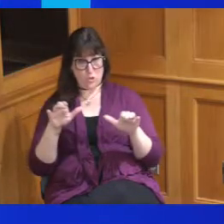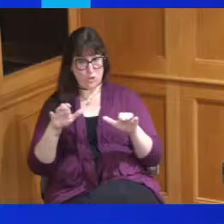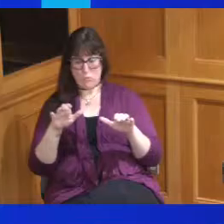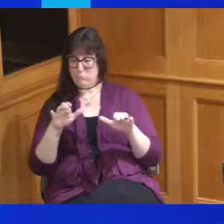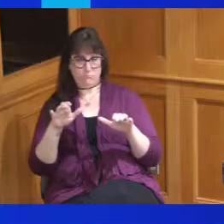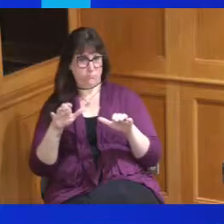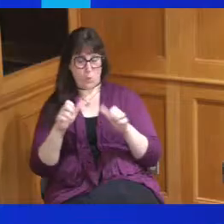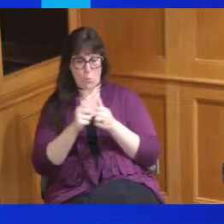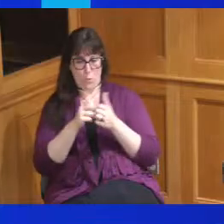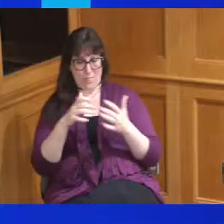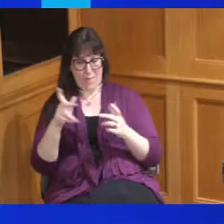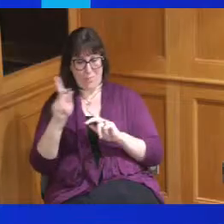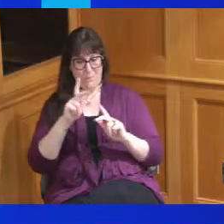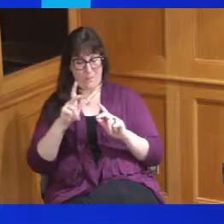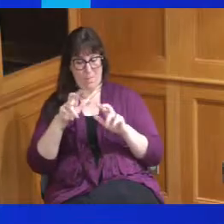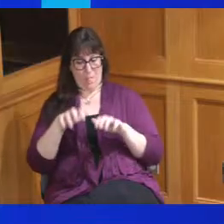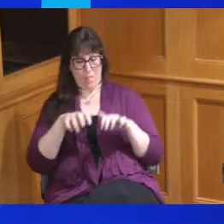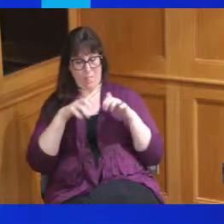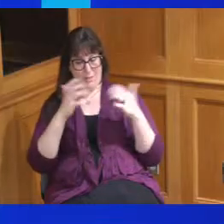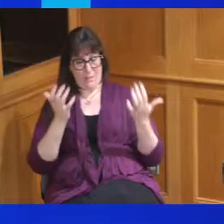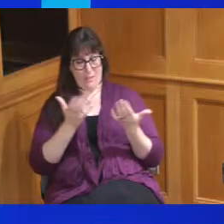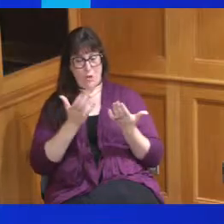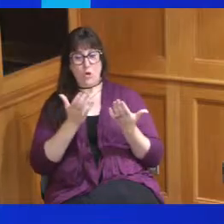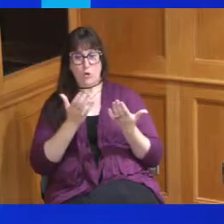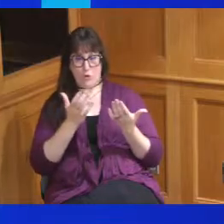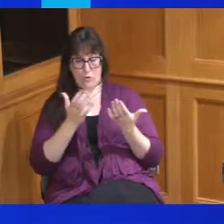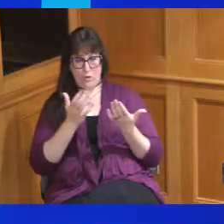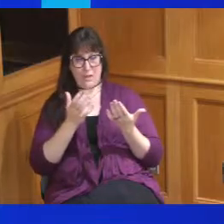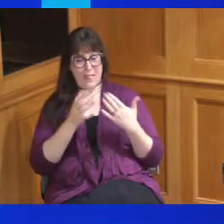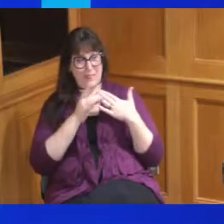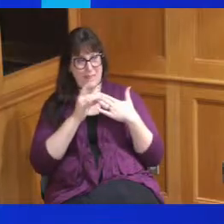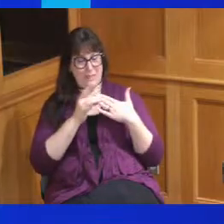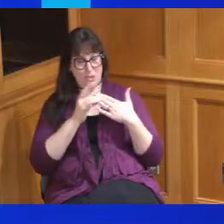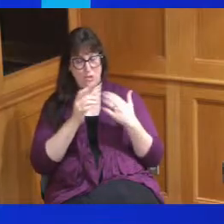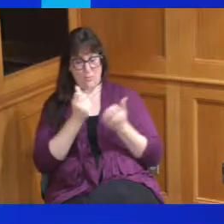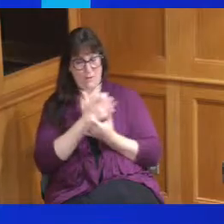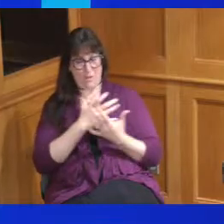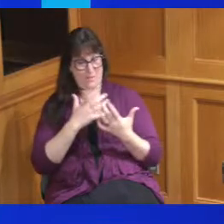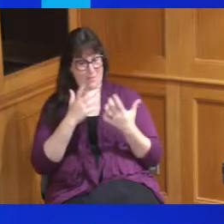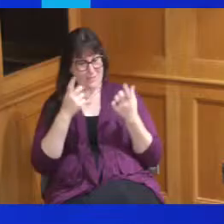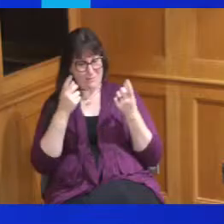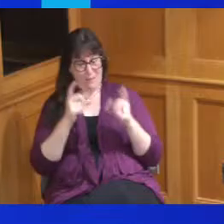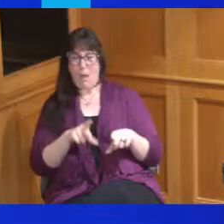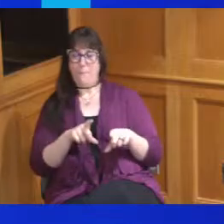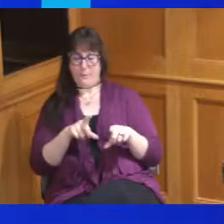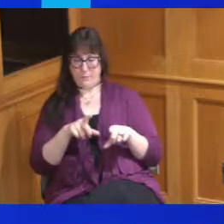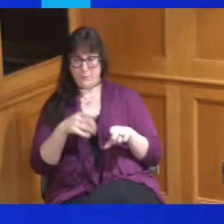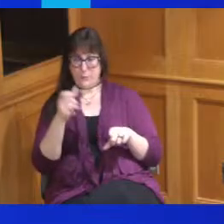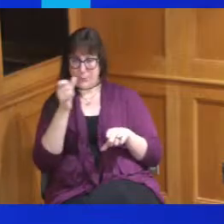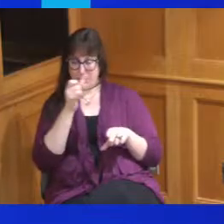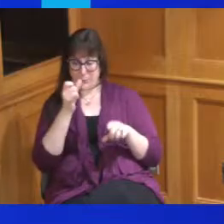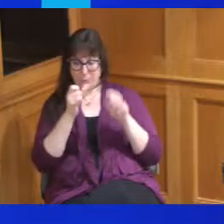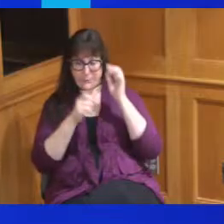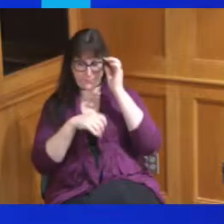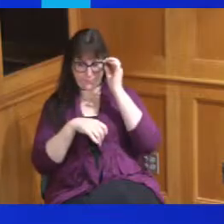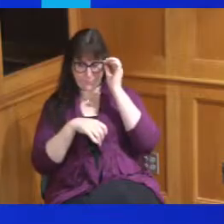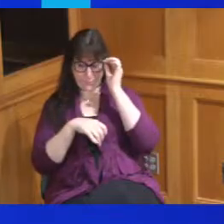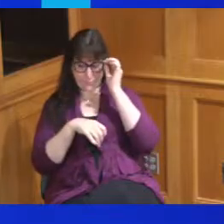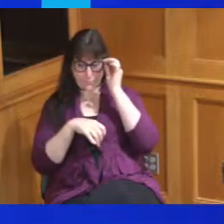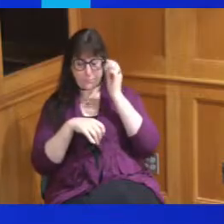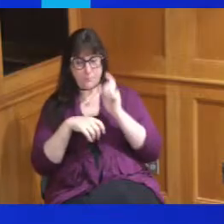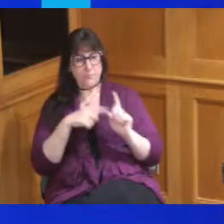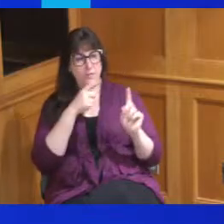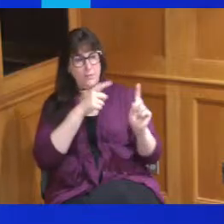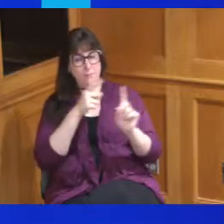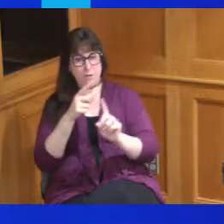sitting here and in the administrator's office, and the leadership that the commission's given us, as well as terms of the objectives that you want to